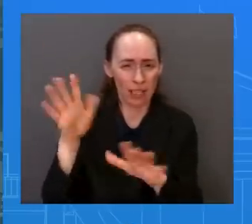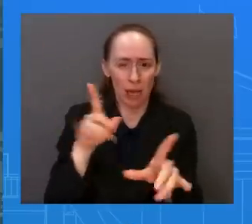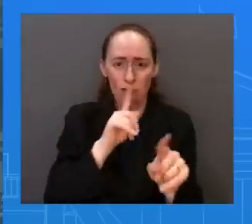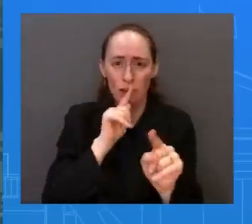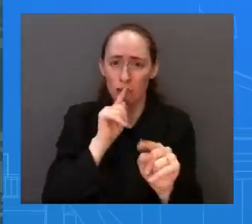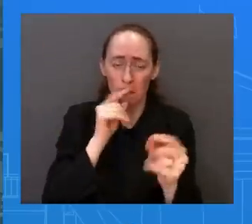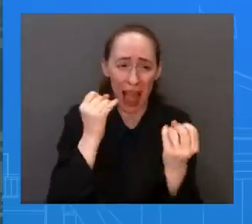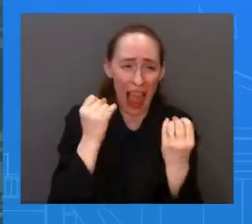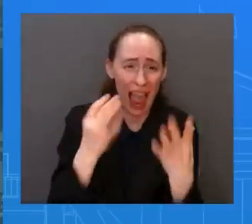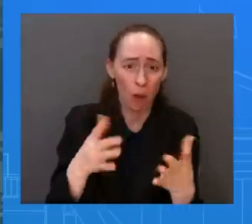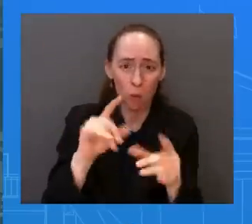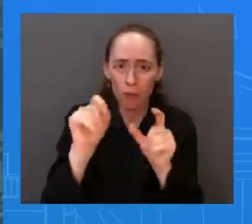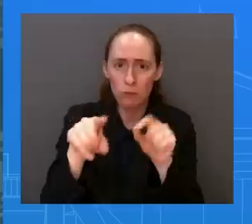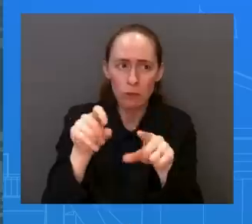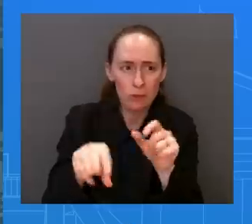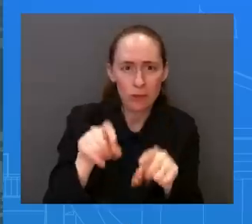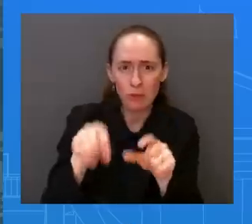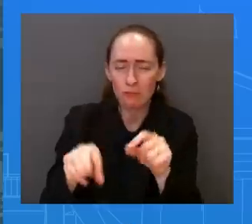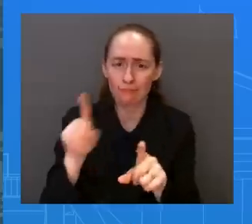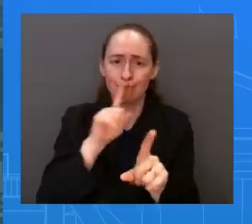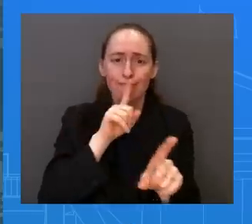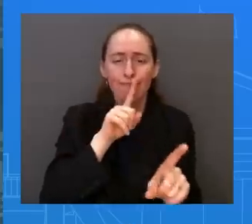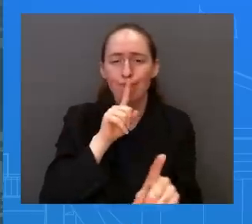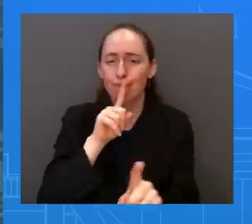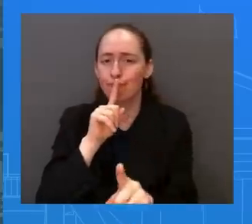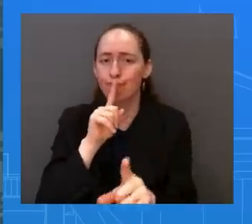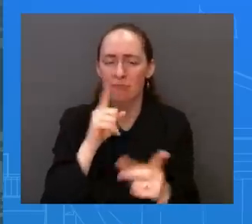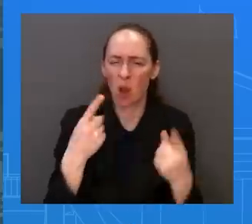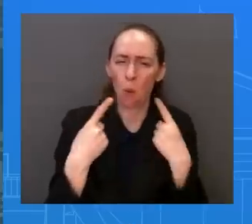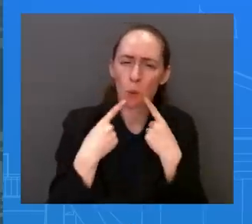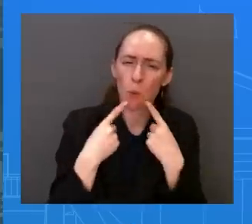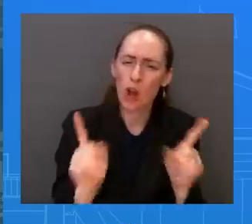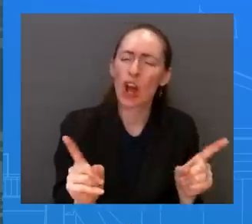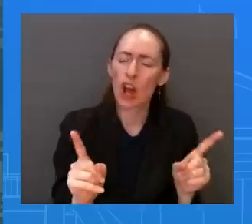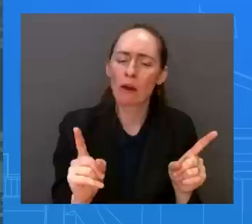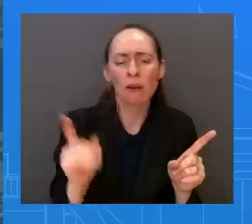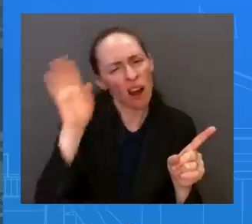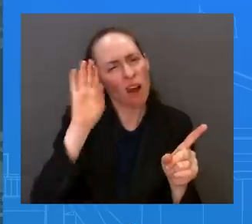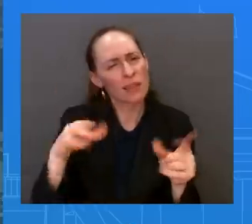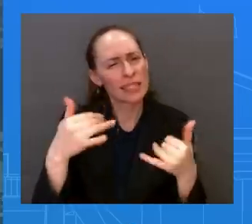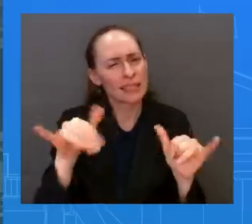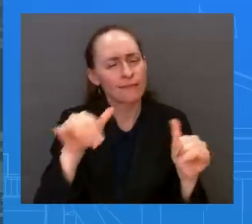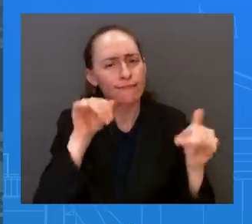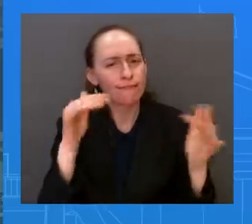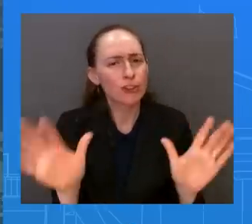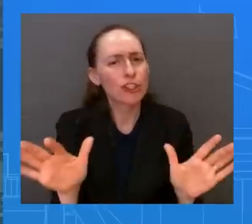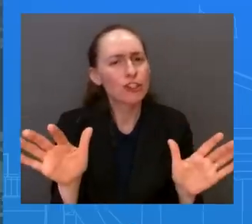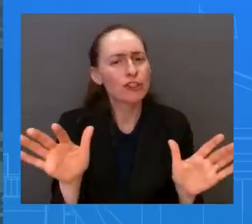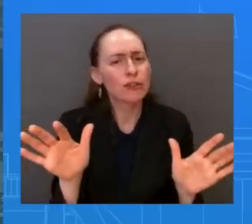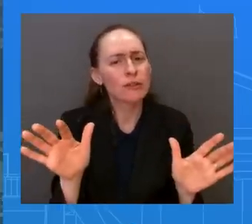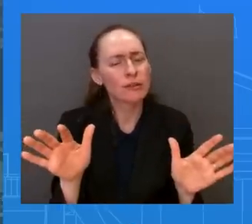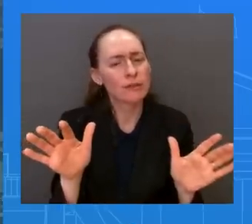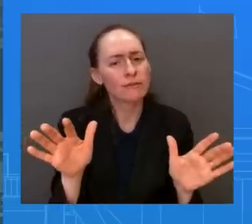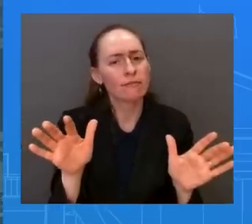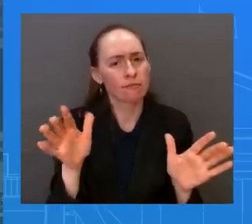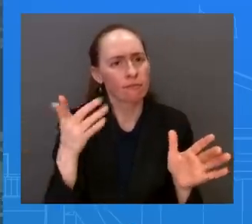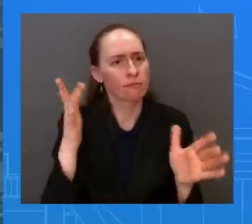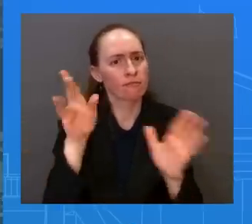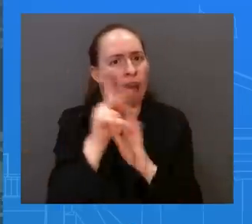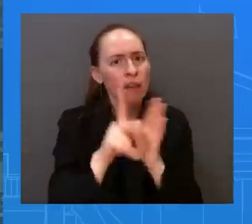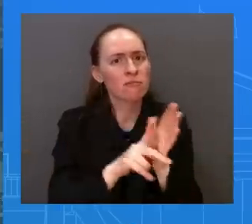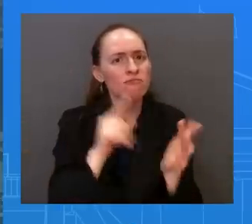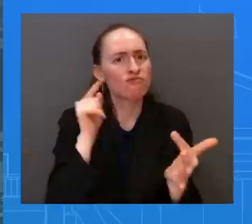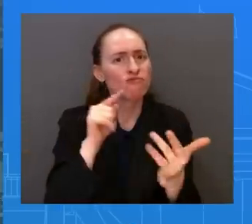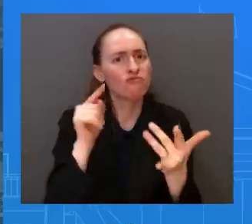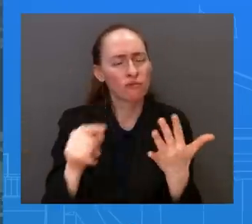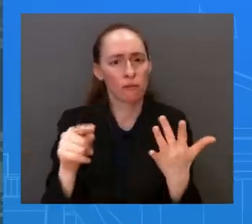how it's working, but how there's still more work to do, but essentially talking through the different policies that became legislation that turned into